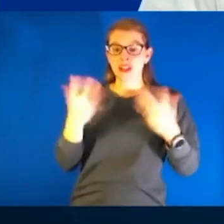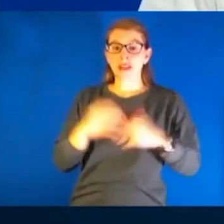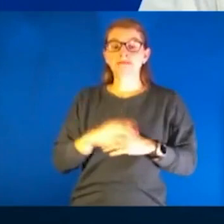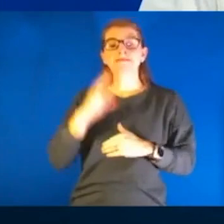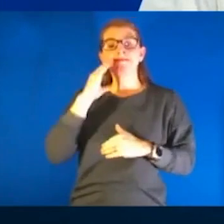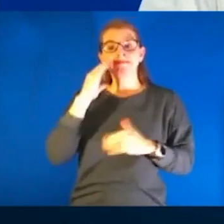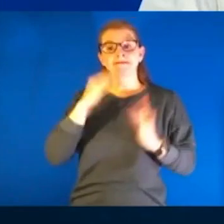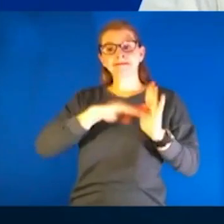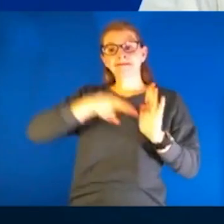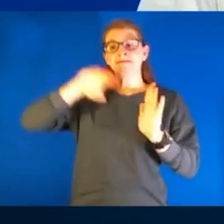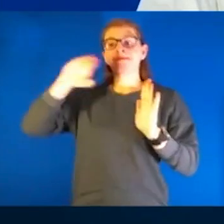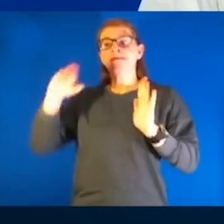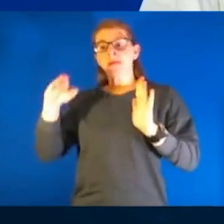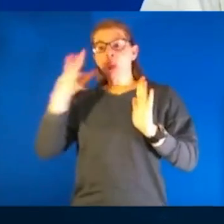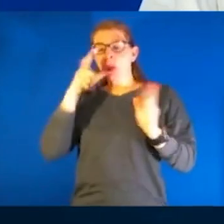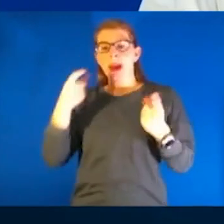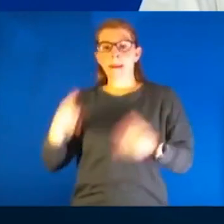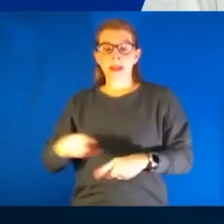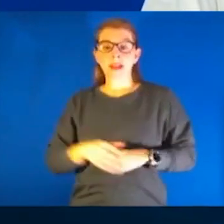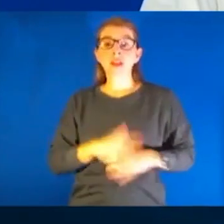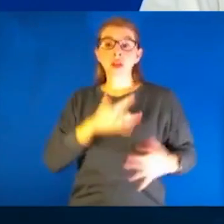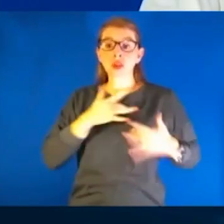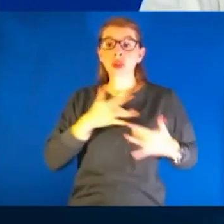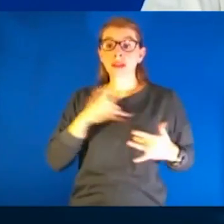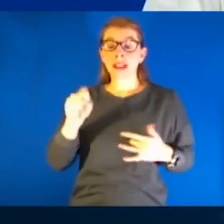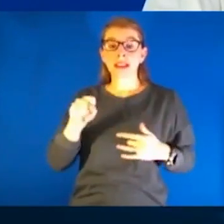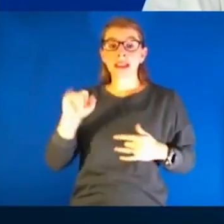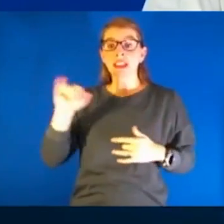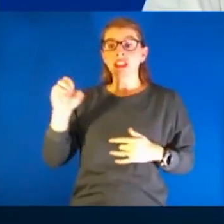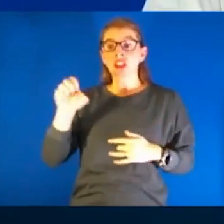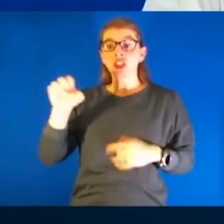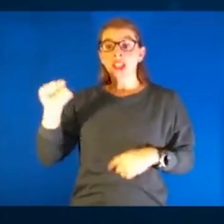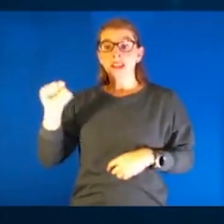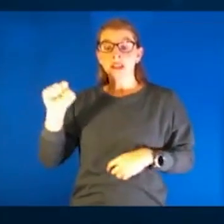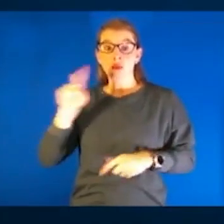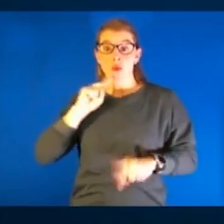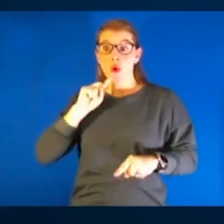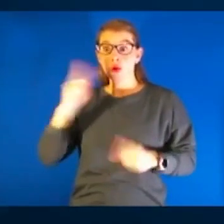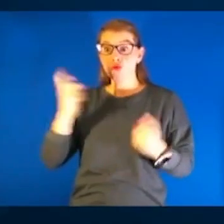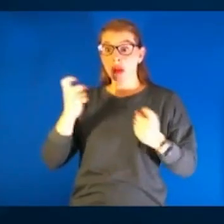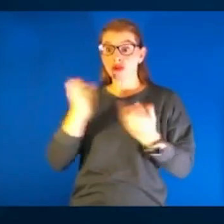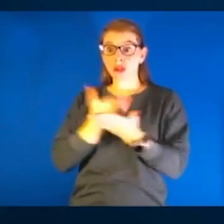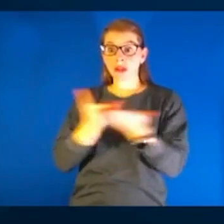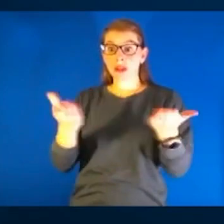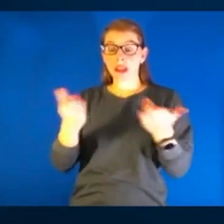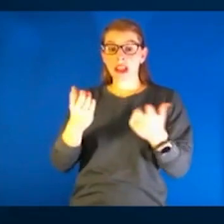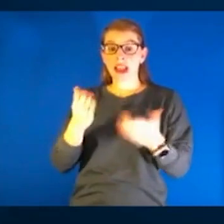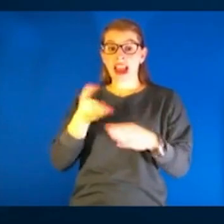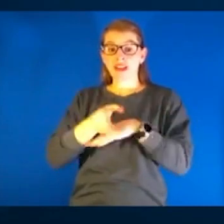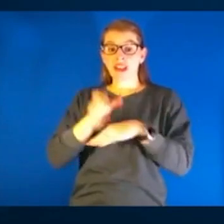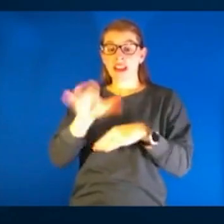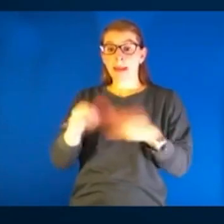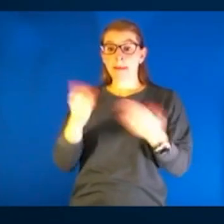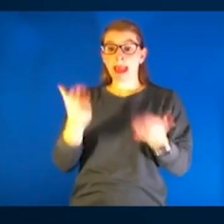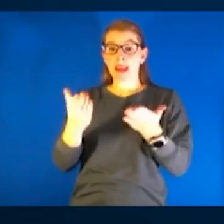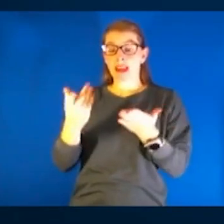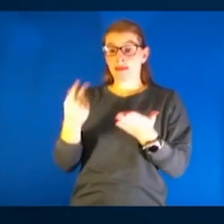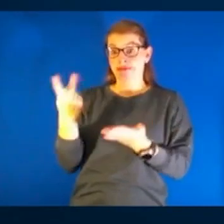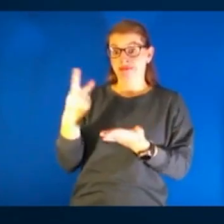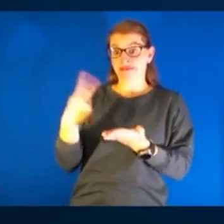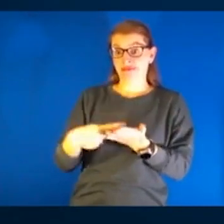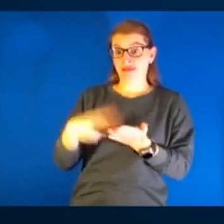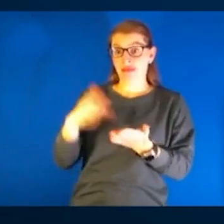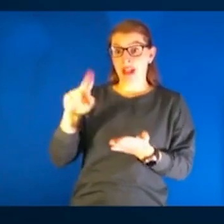think we're concerned about that. Jess, let's go ahead and check. Are there reporter questions? And then after that, we may want to talk just for a second about some updating news